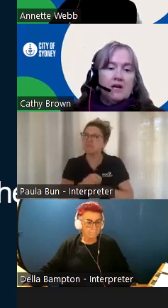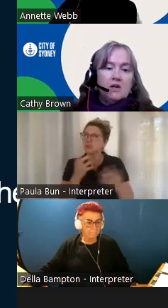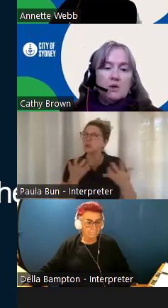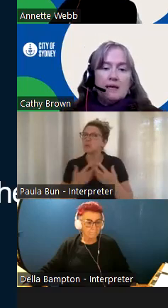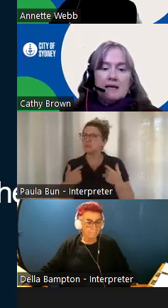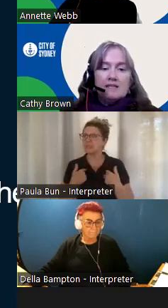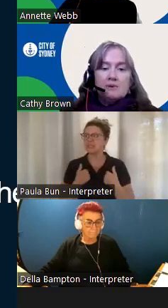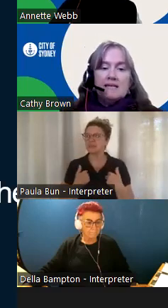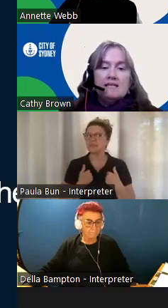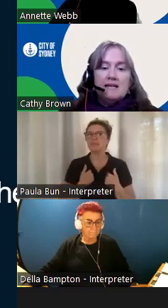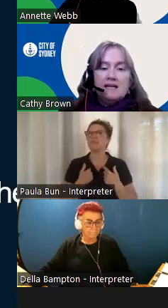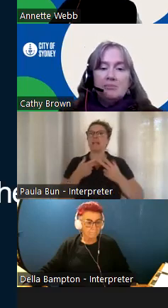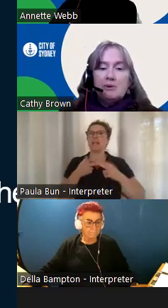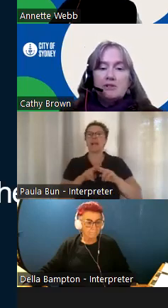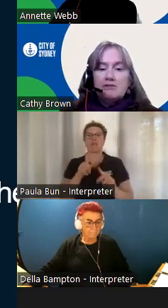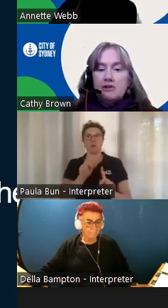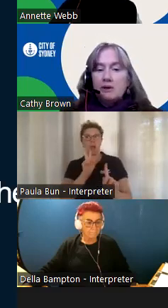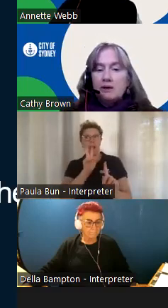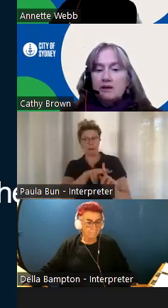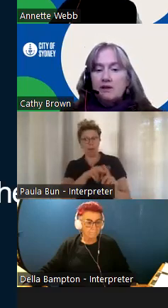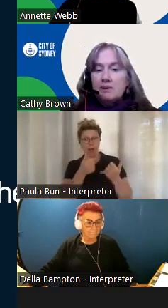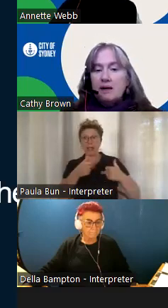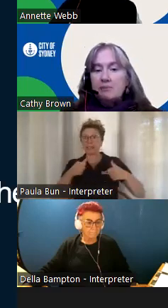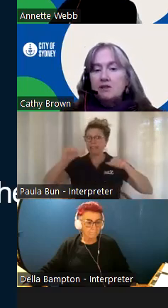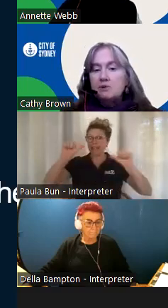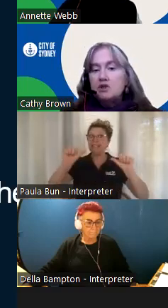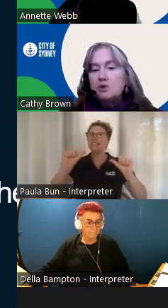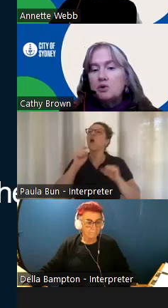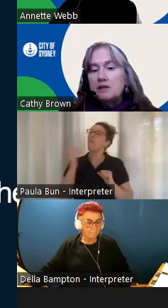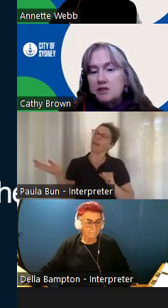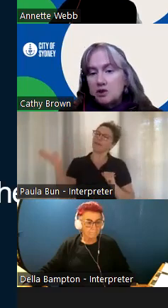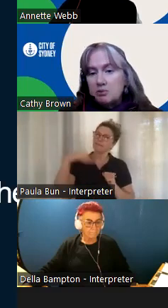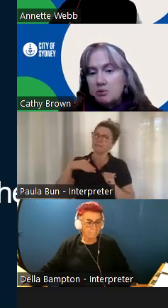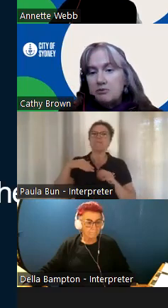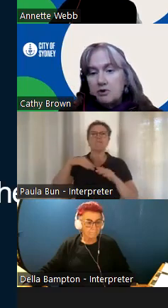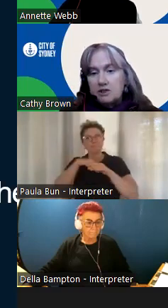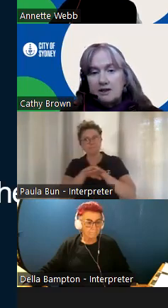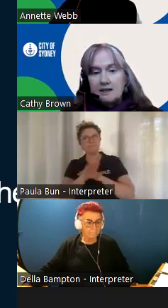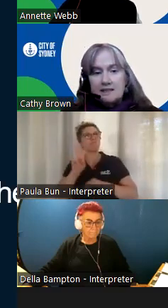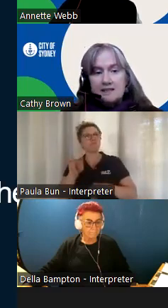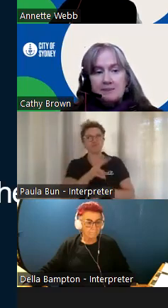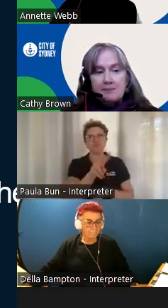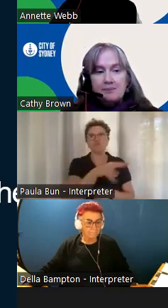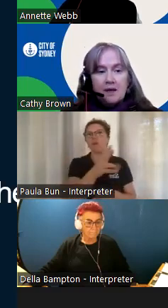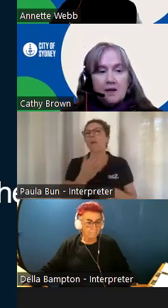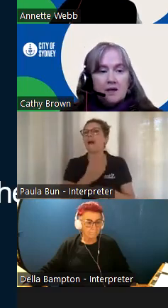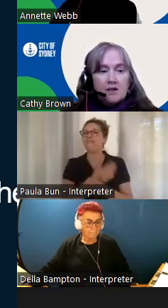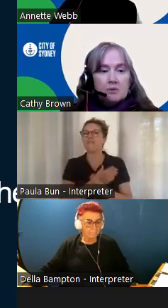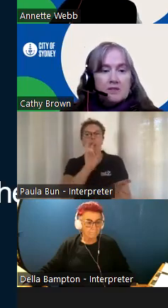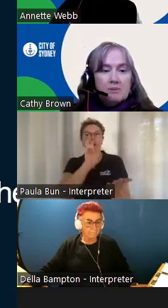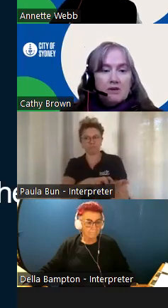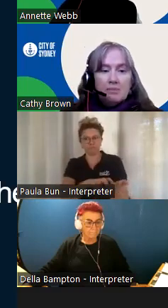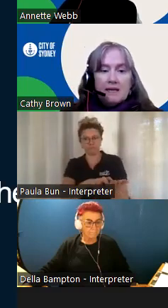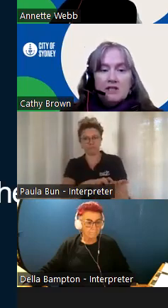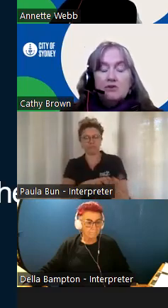applicant, you'll be asked to attend an in-person viewing of the apartment to ensure that it is suitable before you sign a lease. You